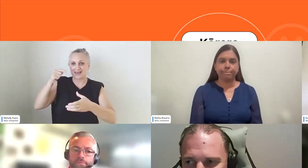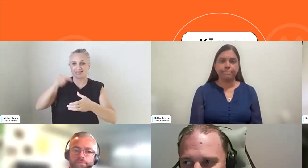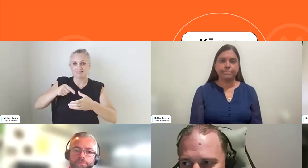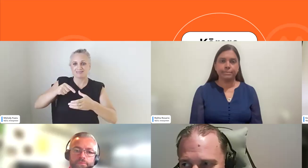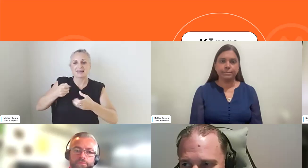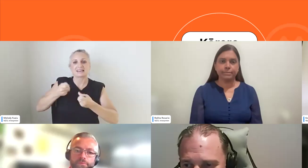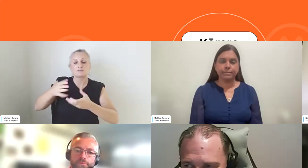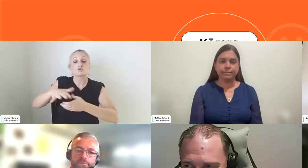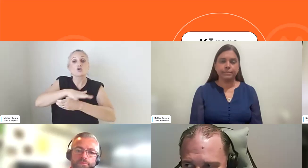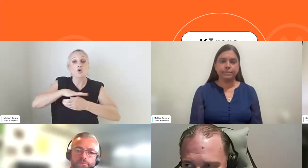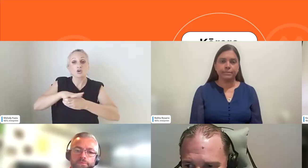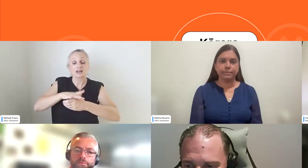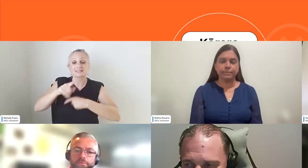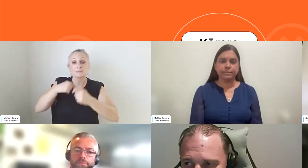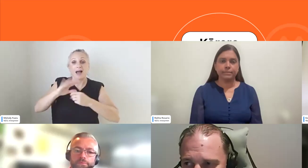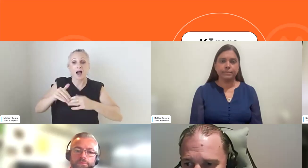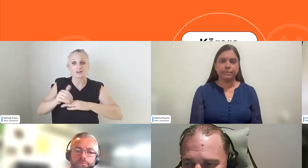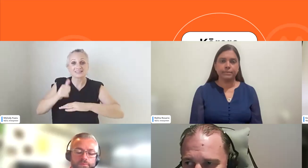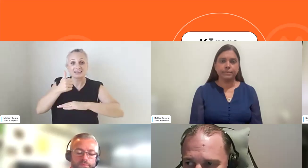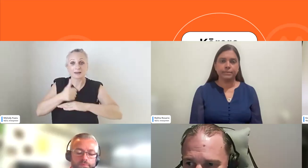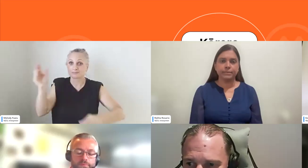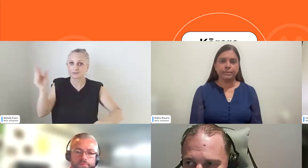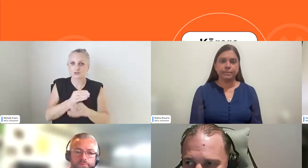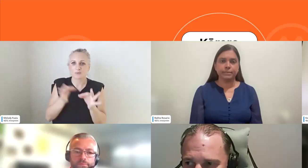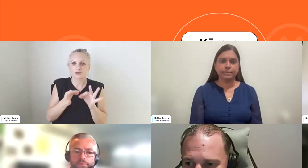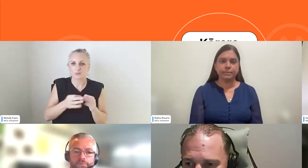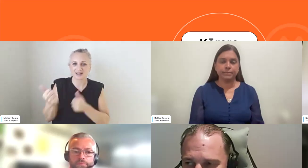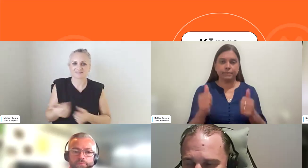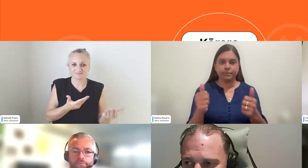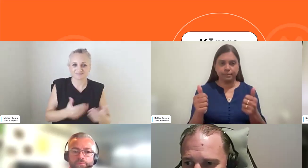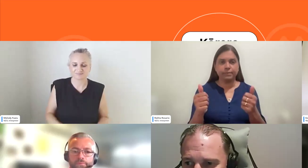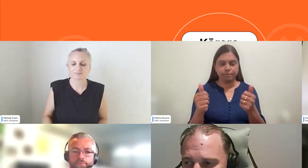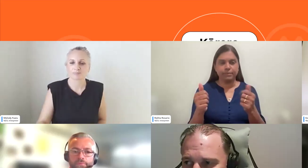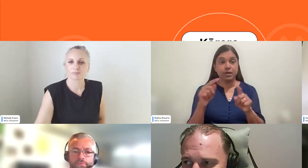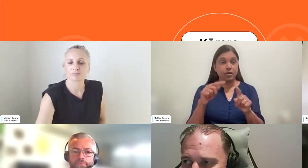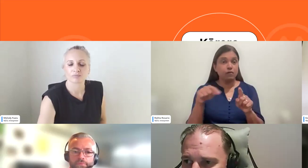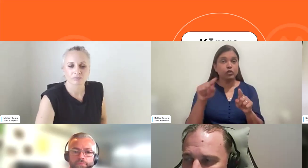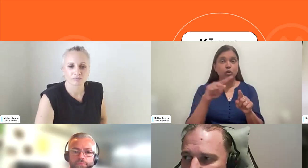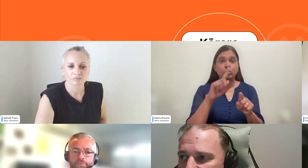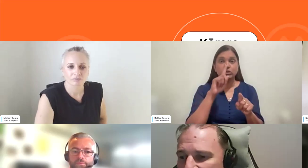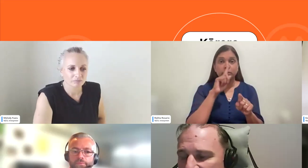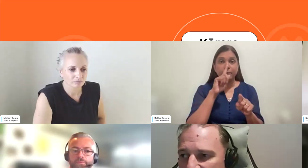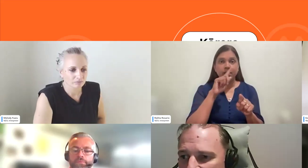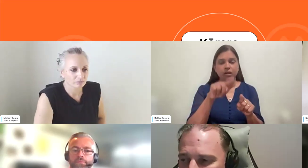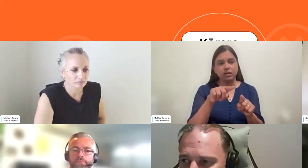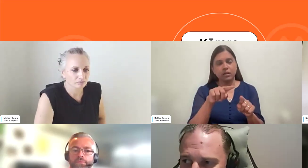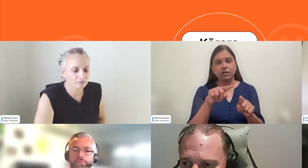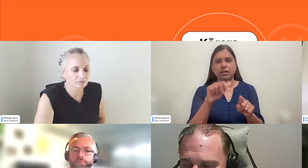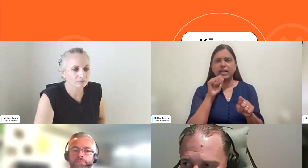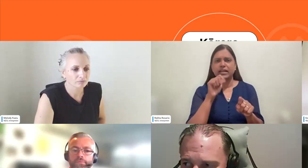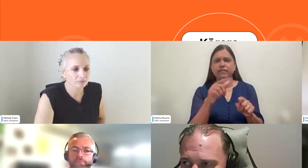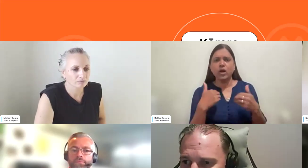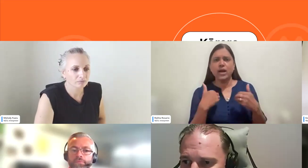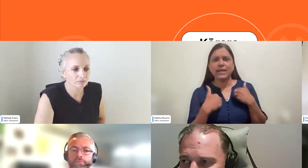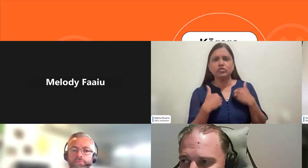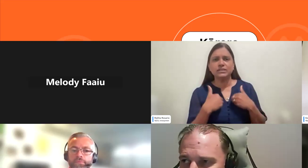it. So for those of you who build digital products in the audience today and are interested in any supporting materials that can